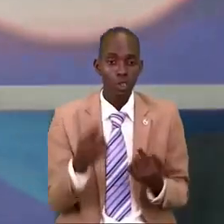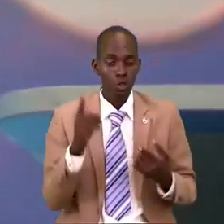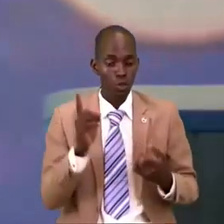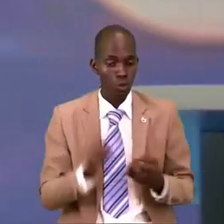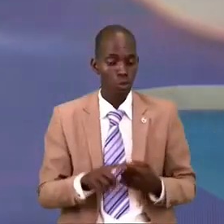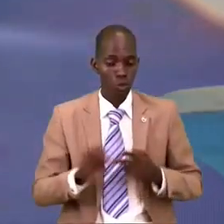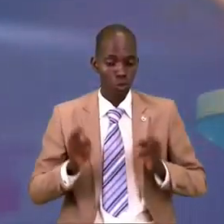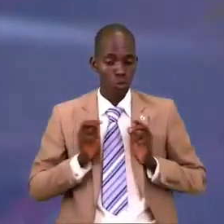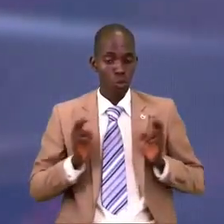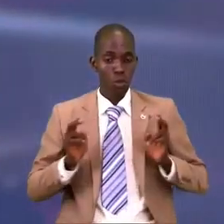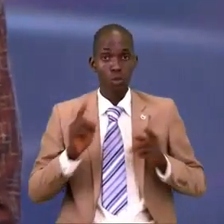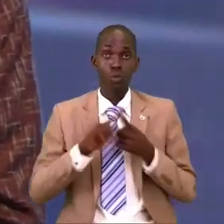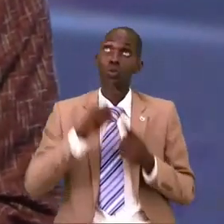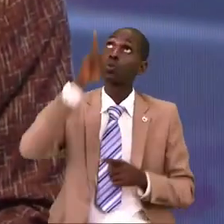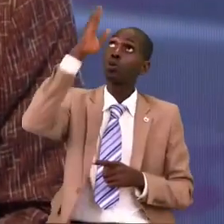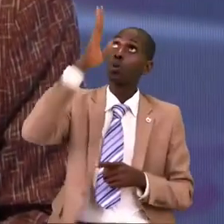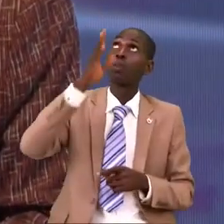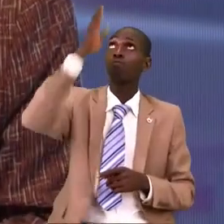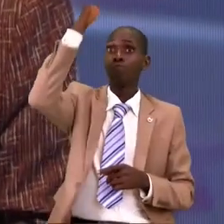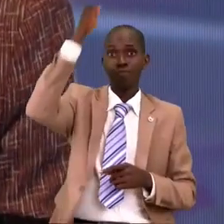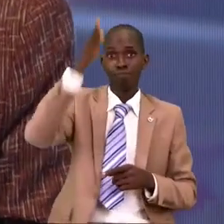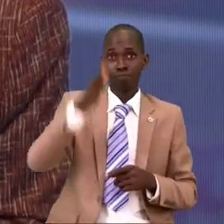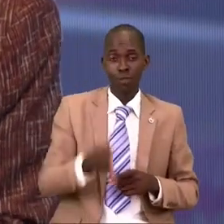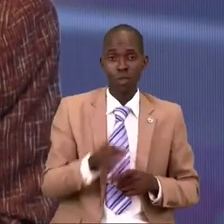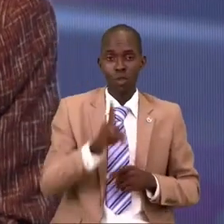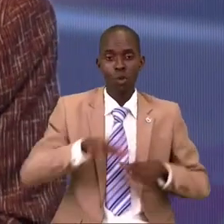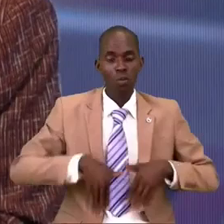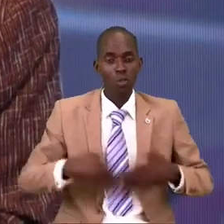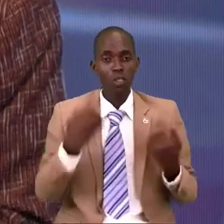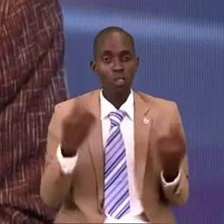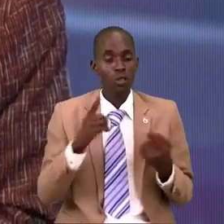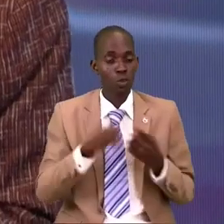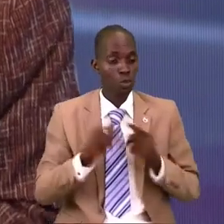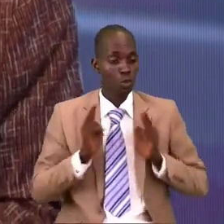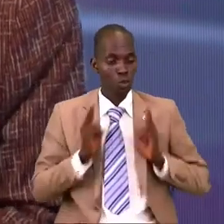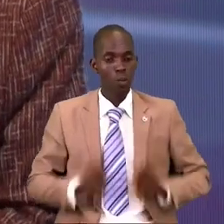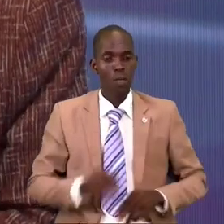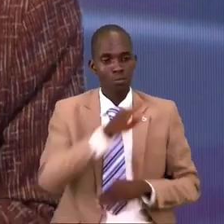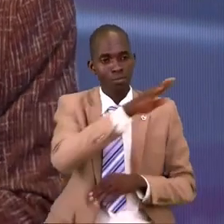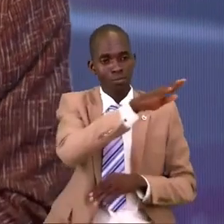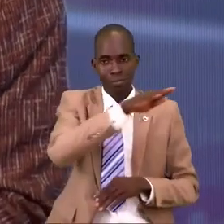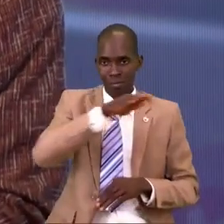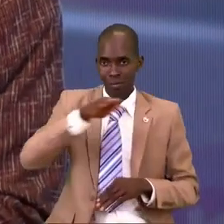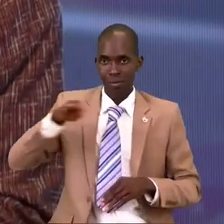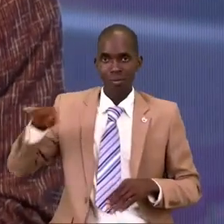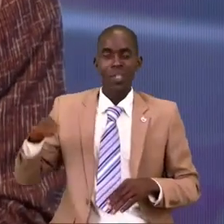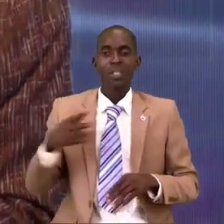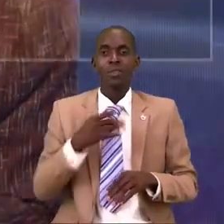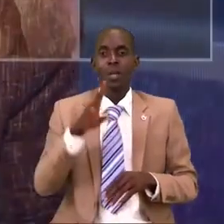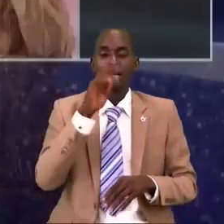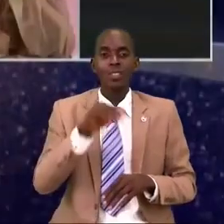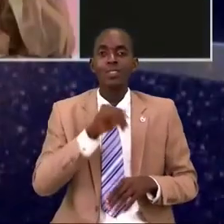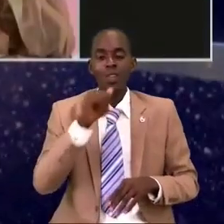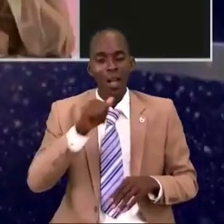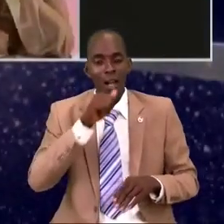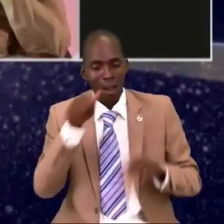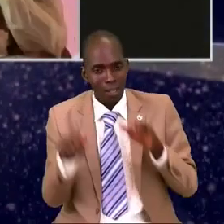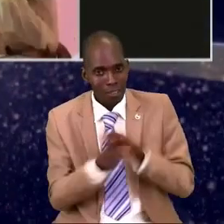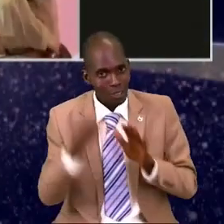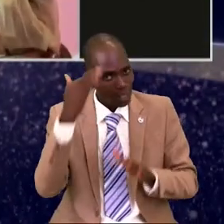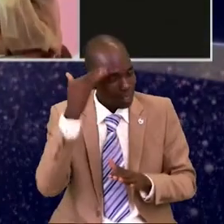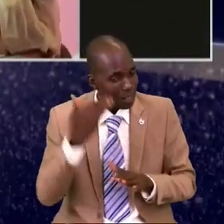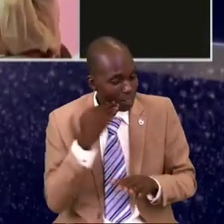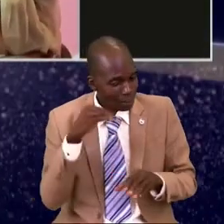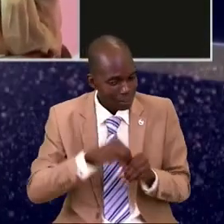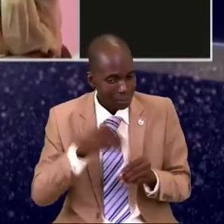the sand. You feel guilty when you see that man, I stole from that man, and then you turn your eyes